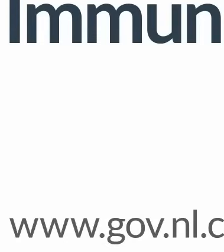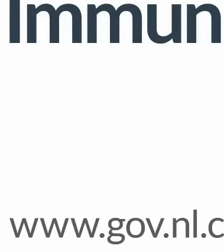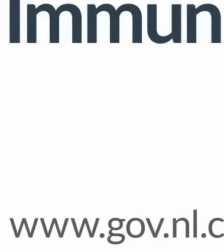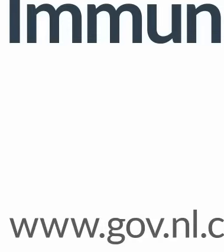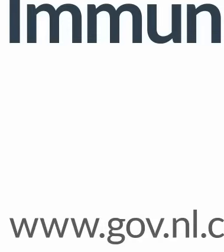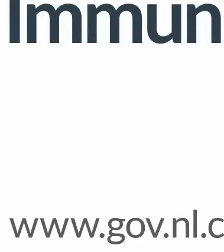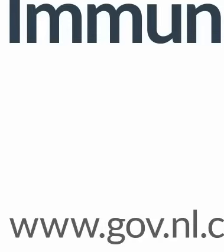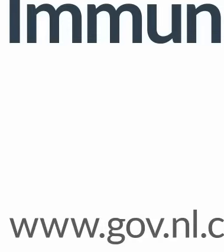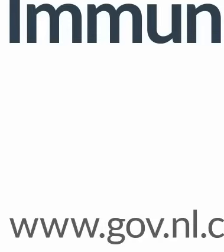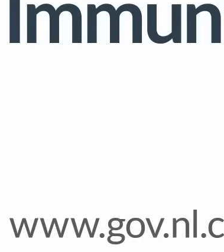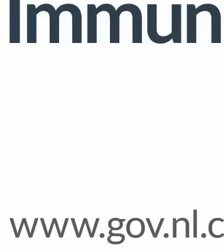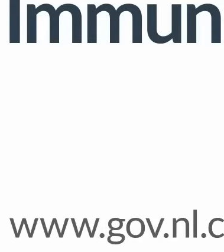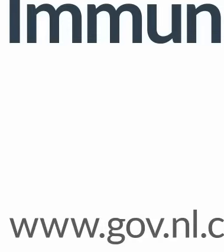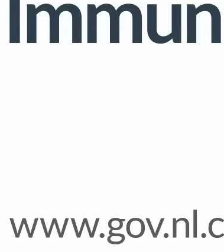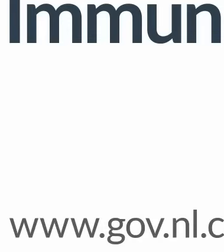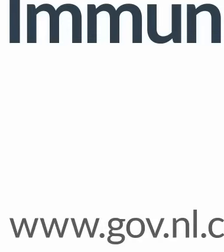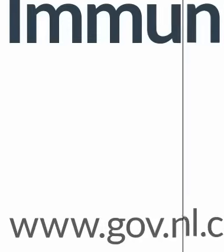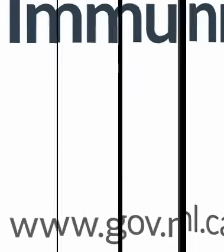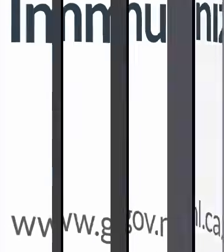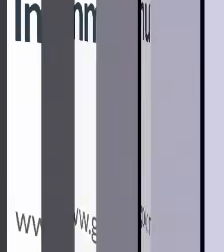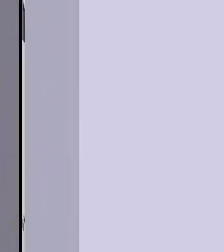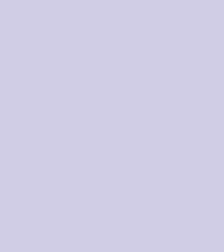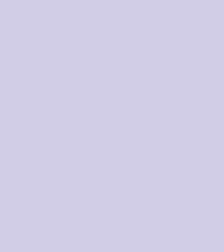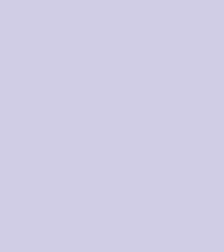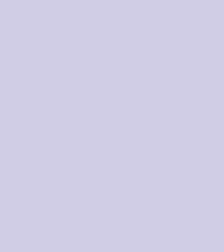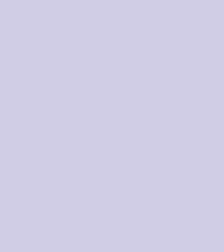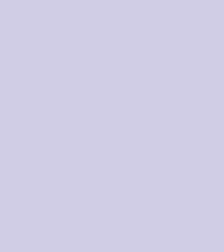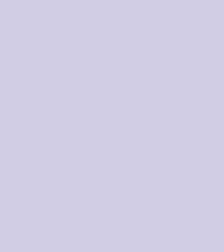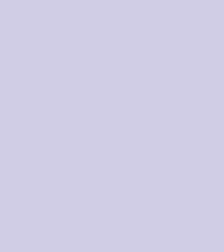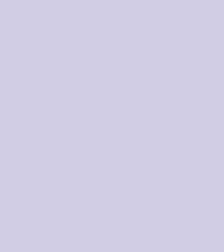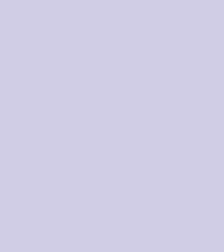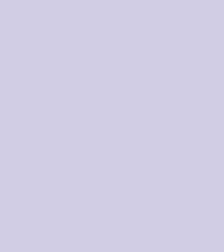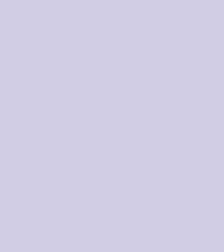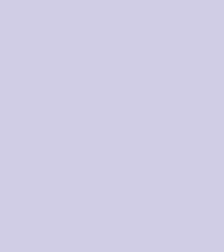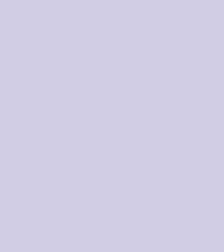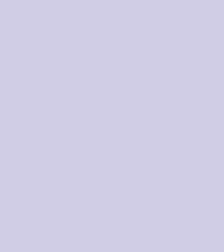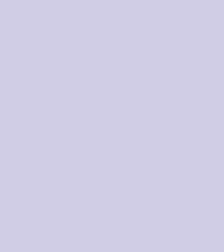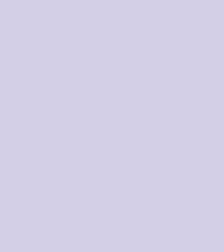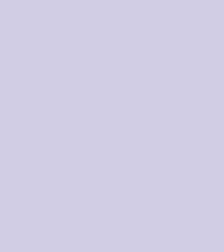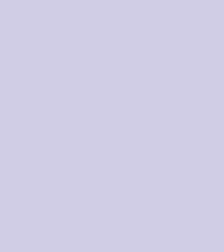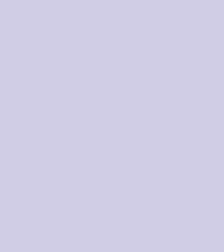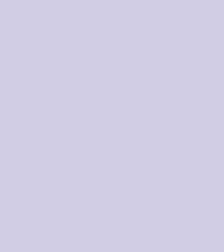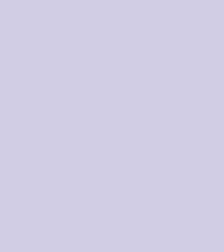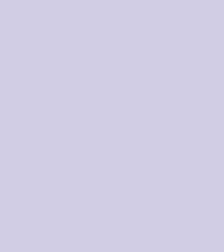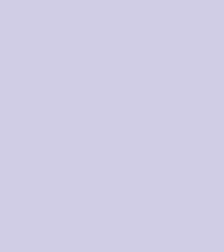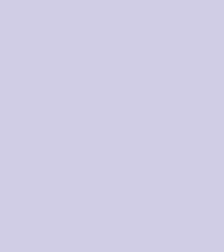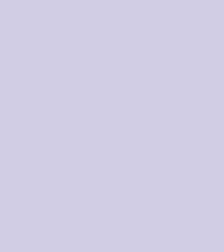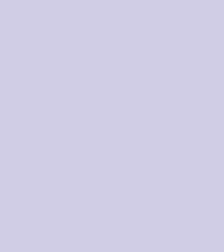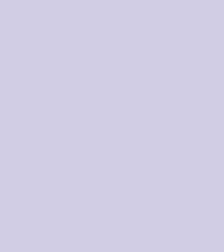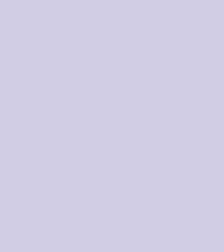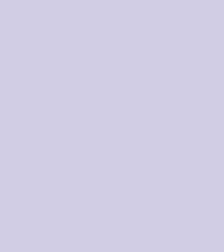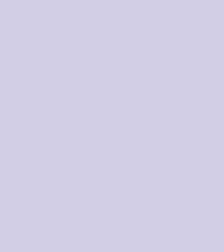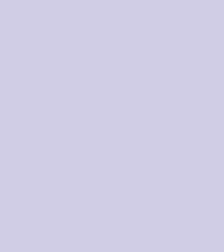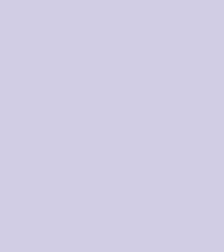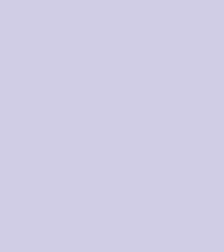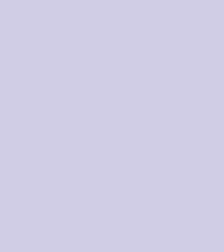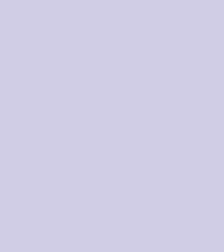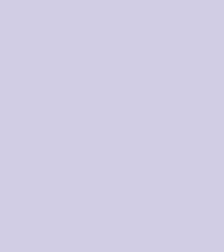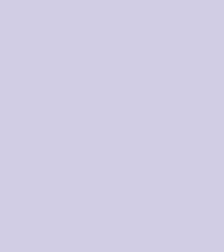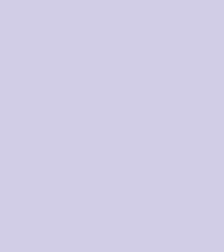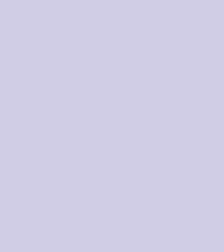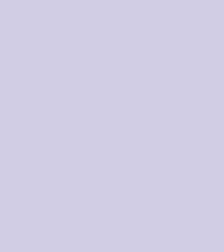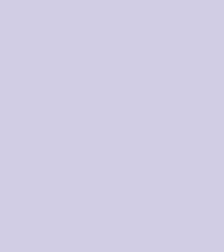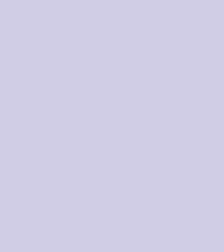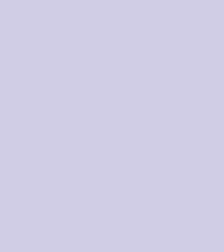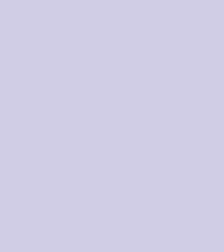Honourable Siobhan Cody, President of Treasury Board Secretariat, and Dr. Janice Fitzgerald, Chief Medical Officer of Health. Please stand by. Our